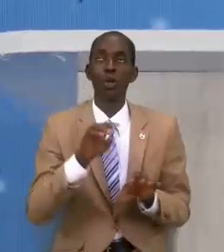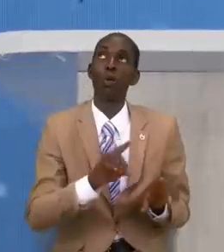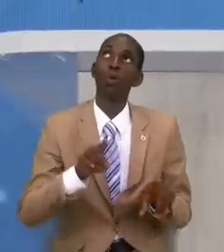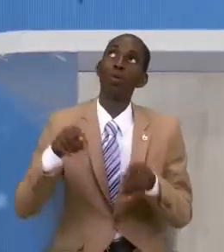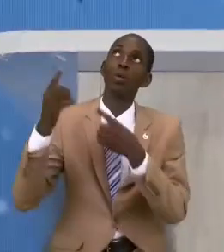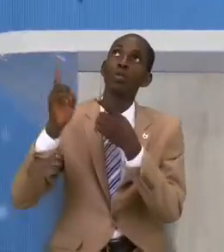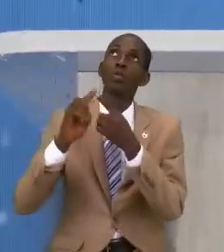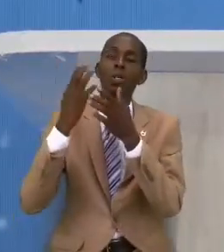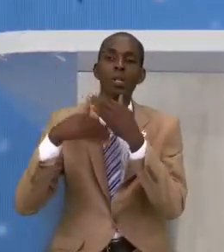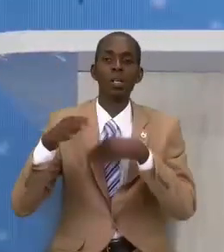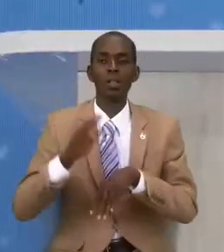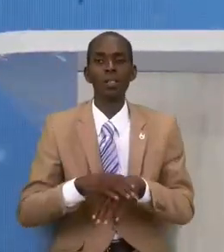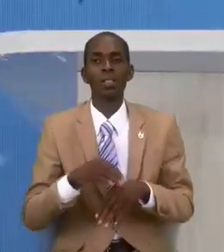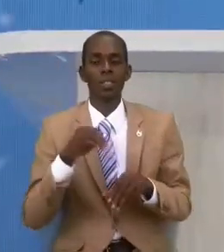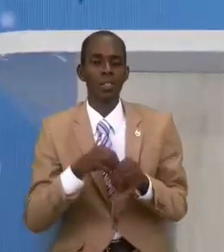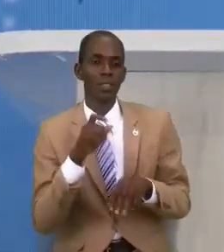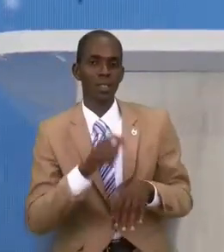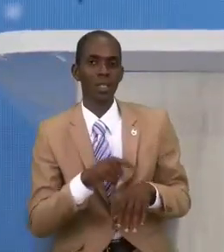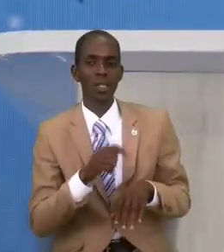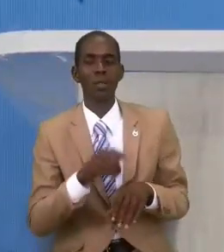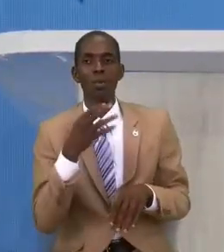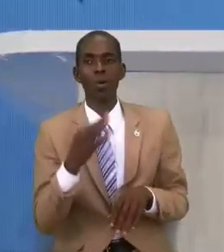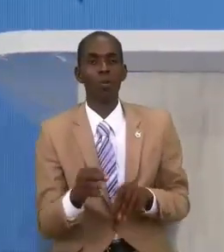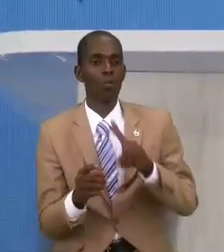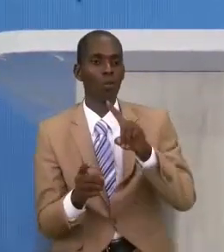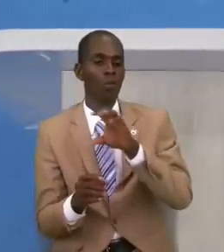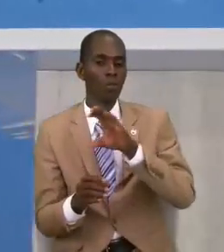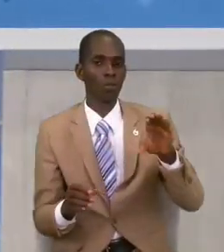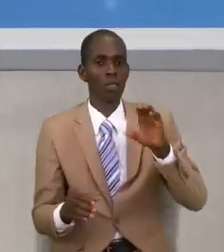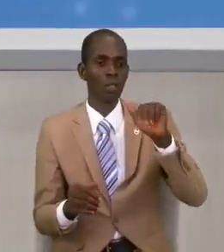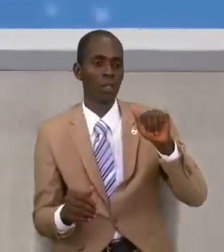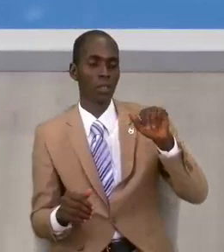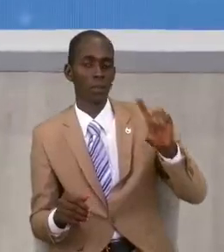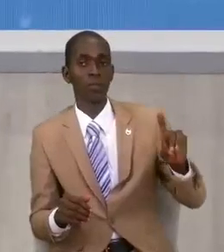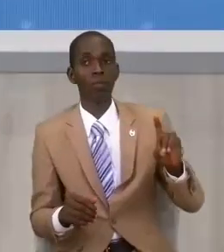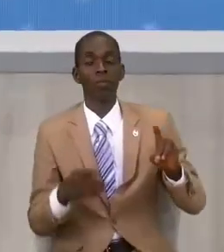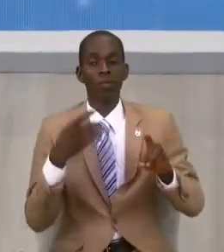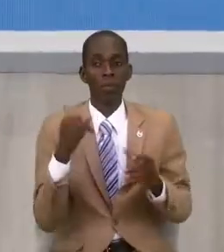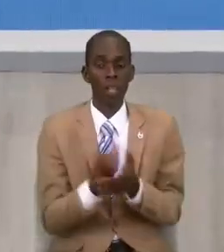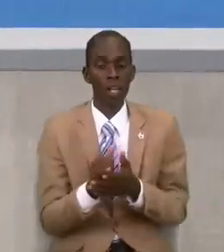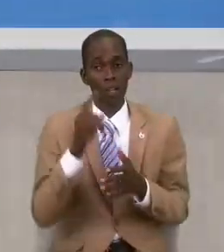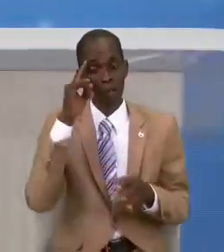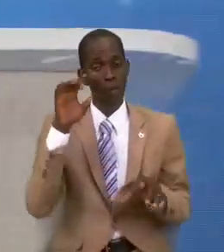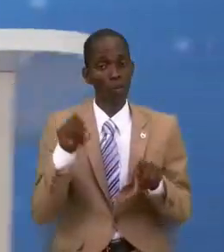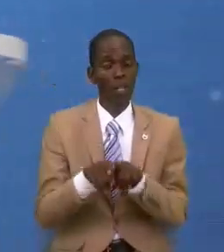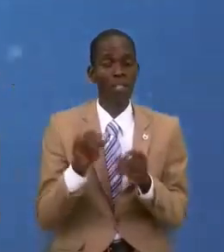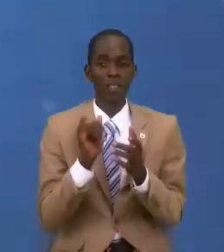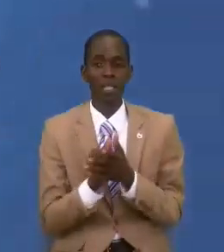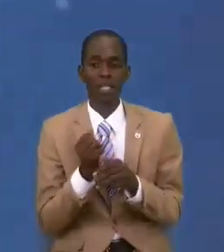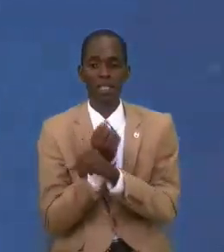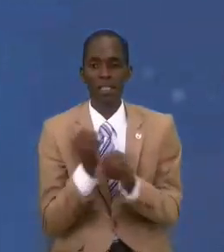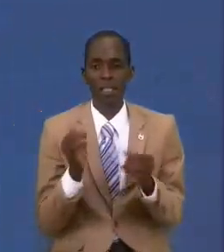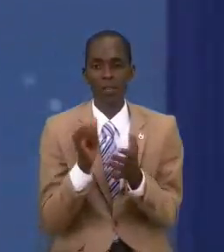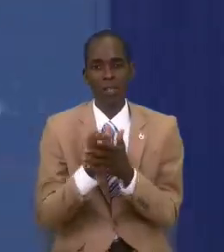here. That covenant that saves, that covenant that heals, that covenant that sets us free from that